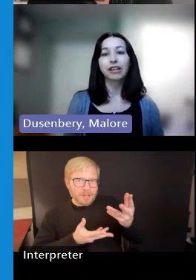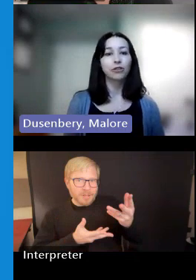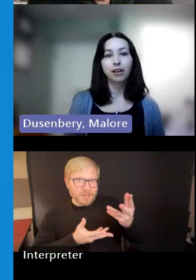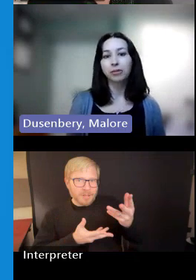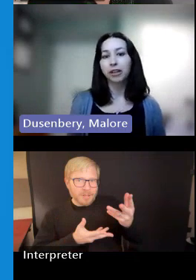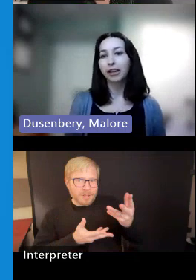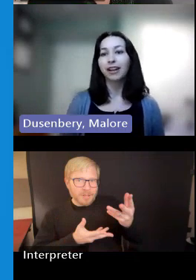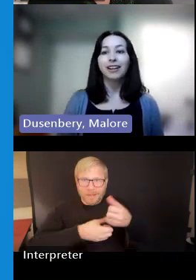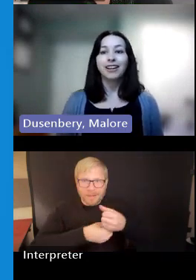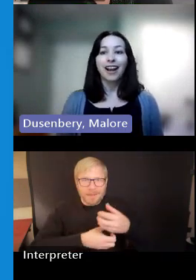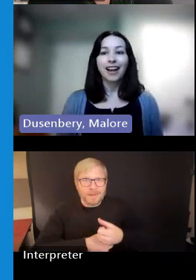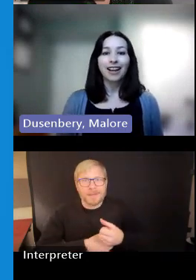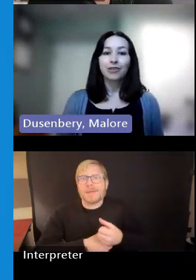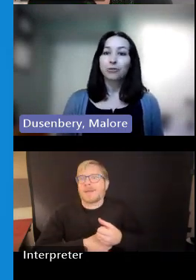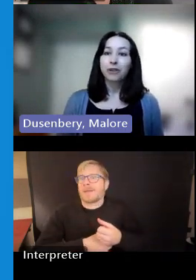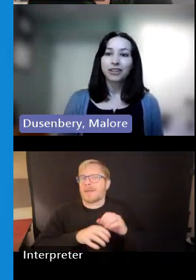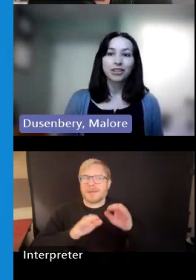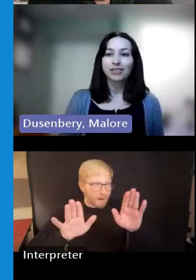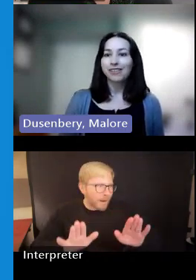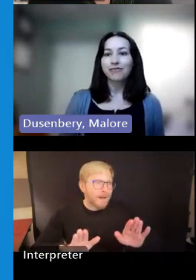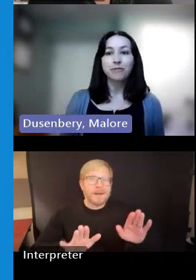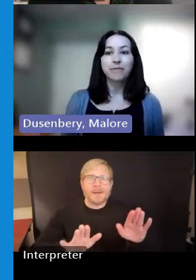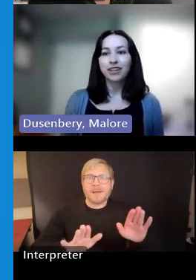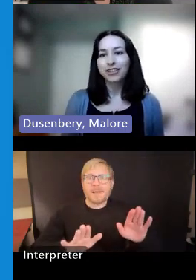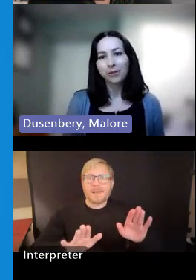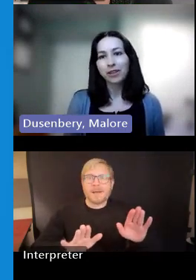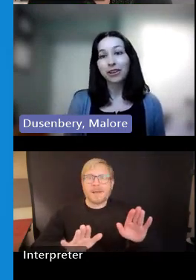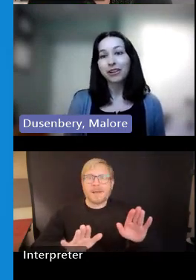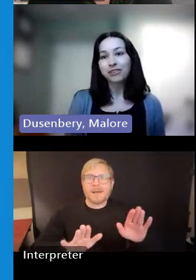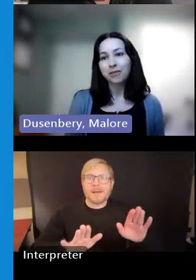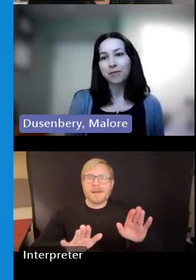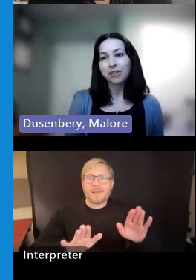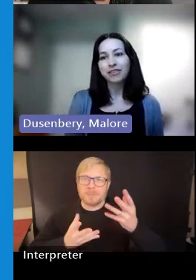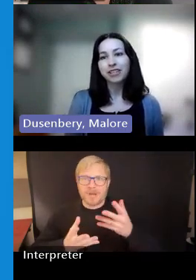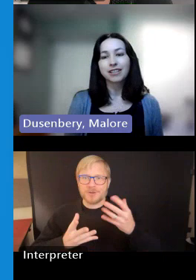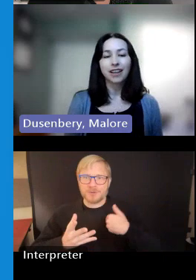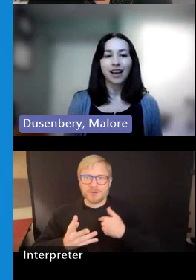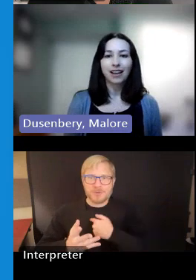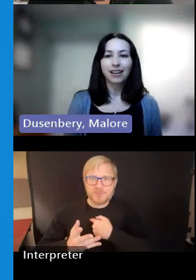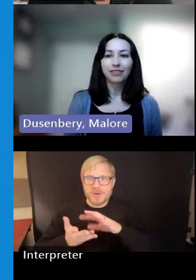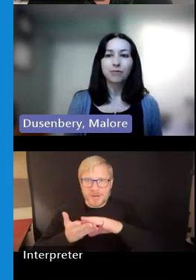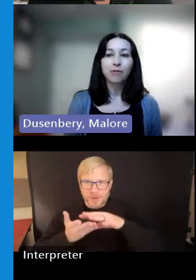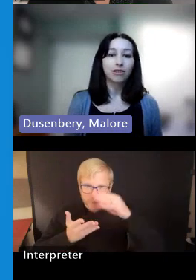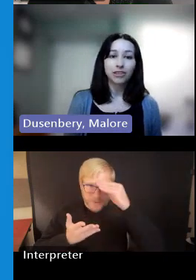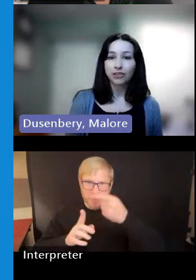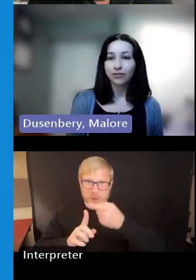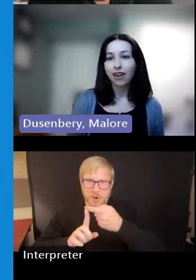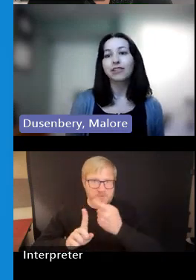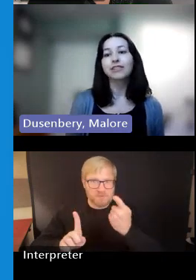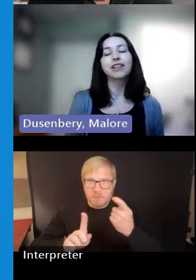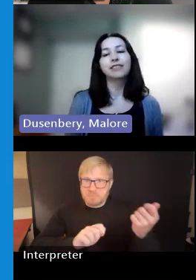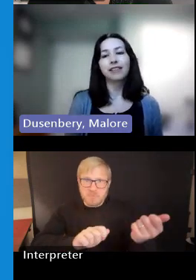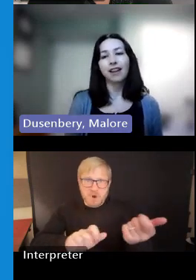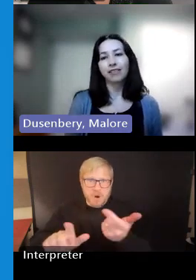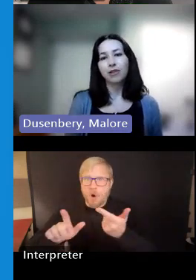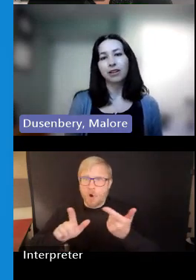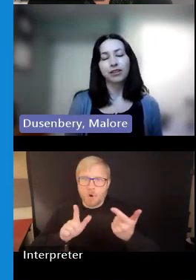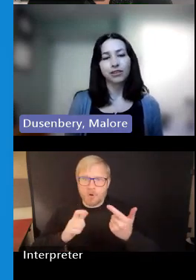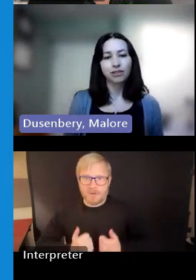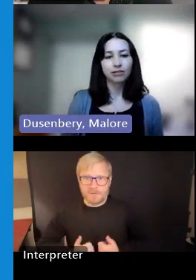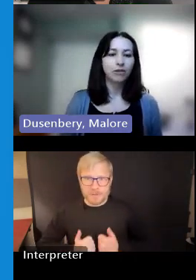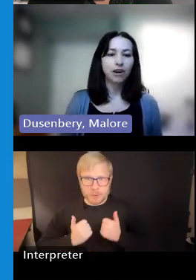the incredibly rich information that we learned from all of these survivors